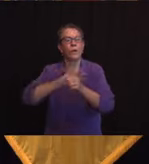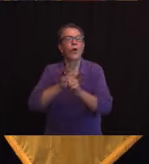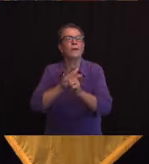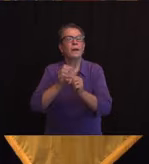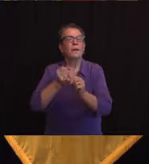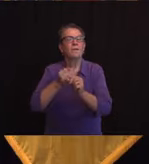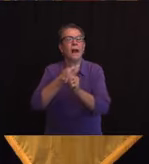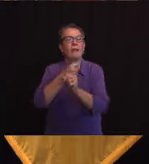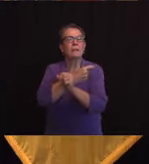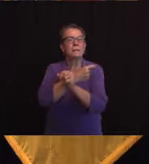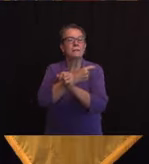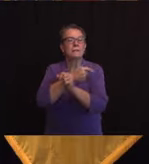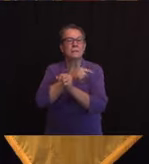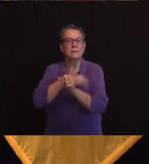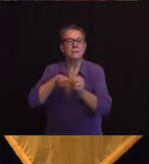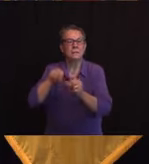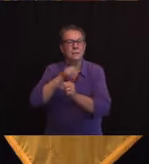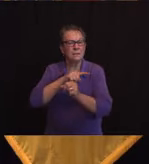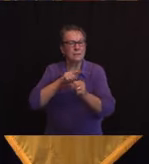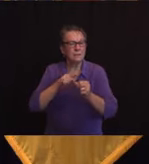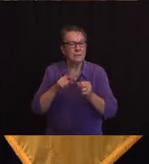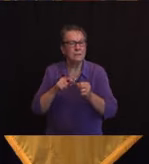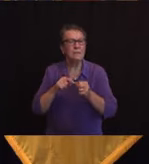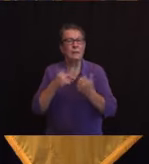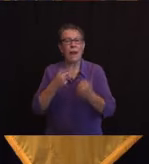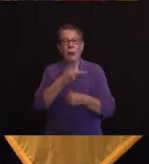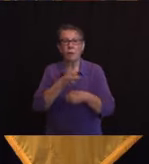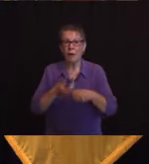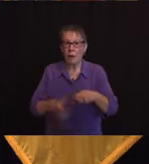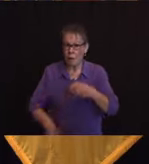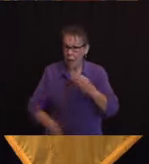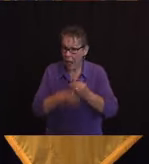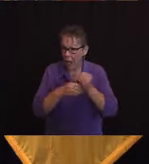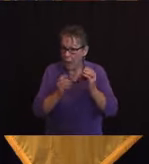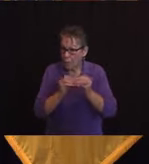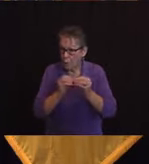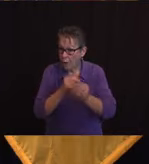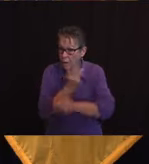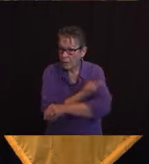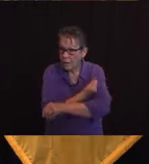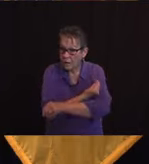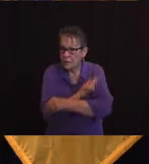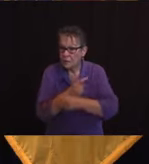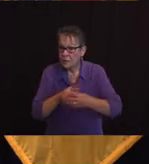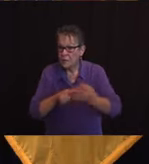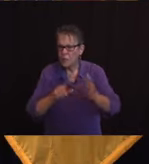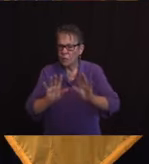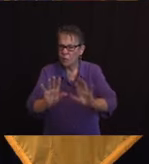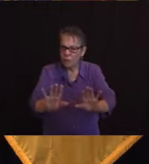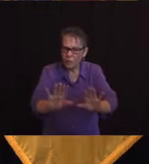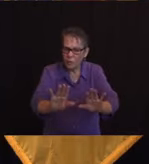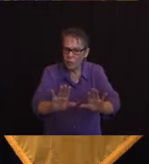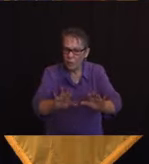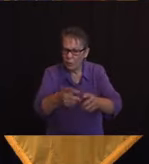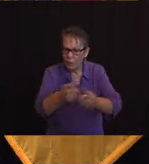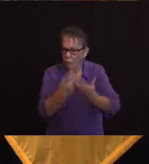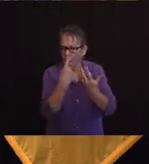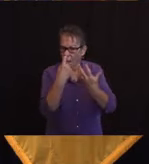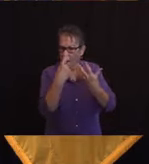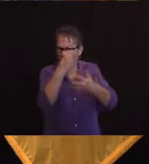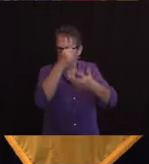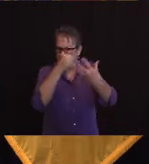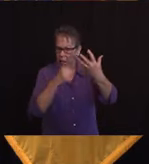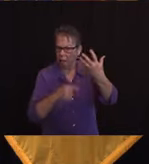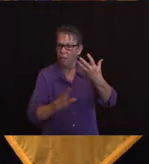few. Colleen, let's pick your best one, please. All right, I'll give you one more. This is from Joanna Gagis. Jersey